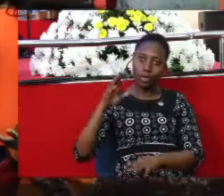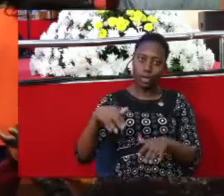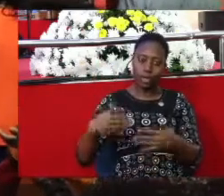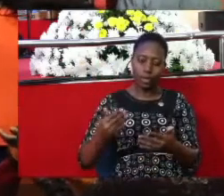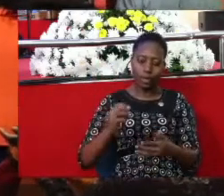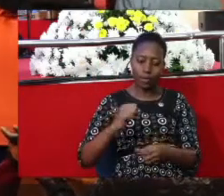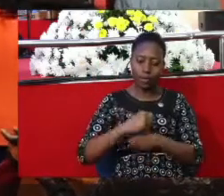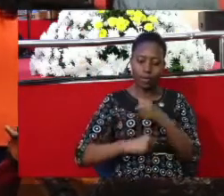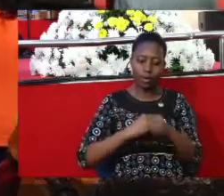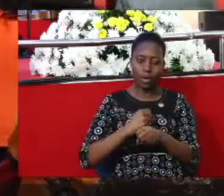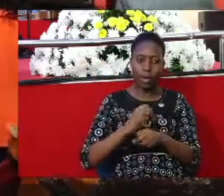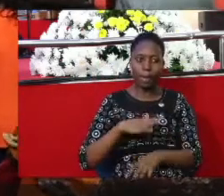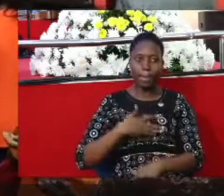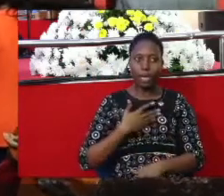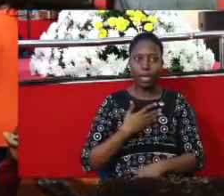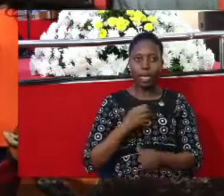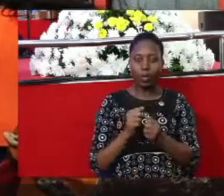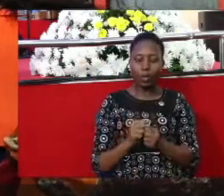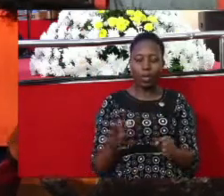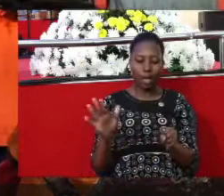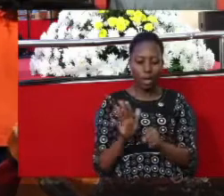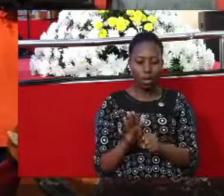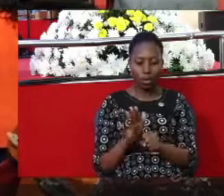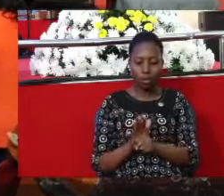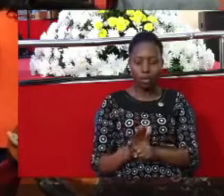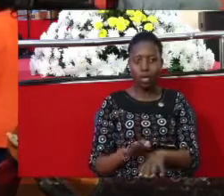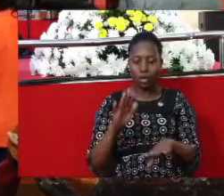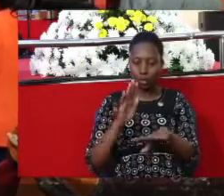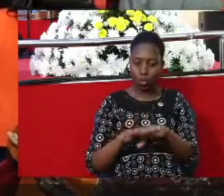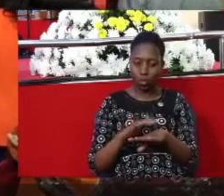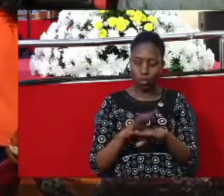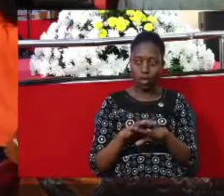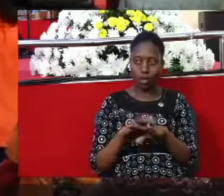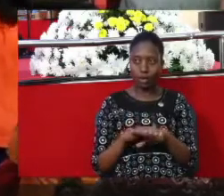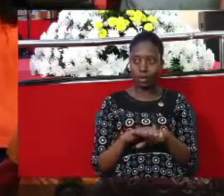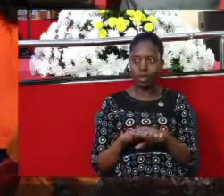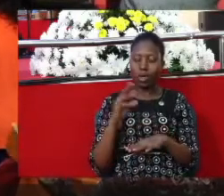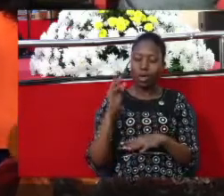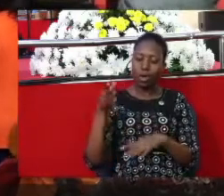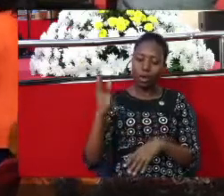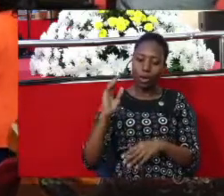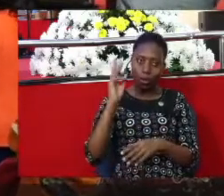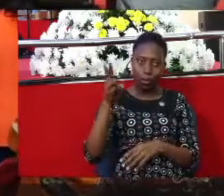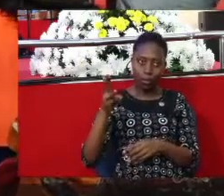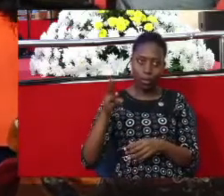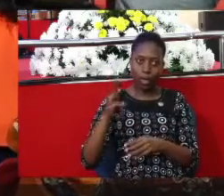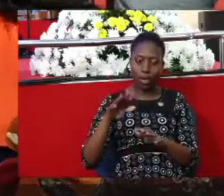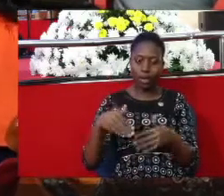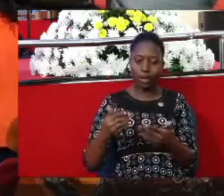with the bounty and goodness. God will crown my year with